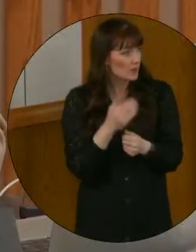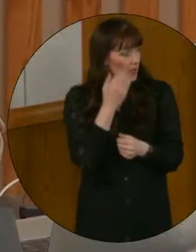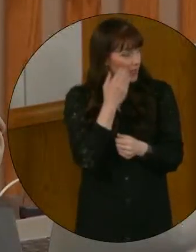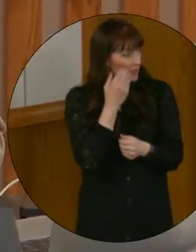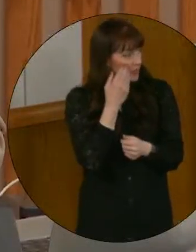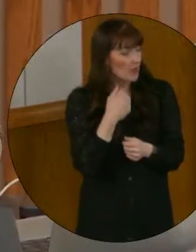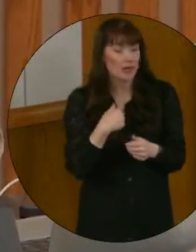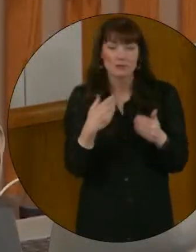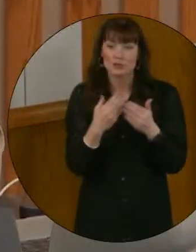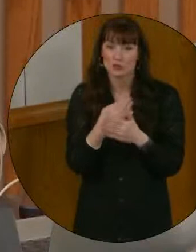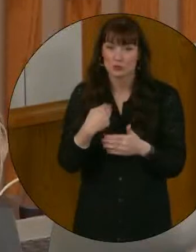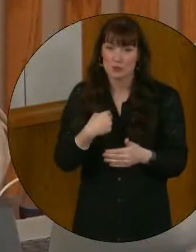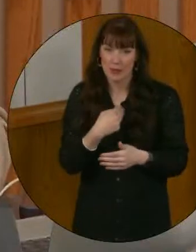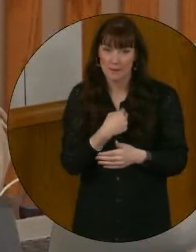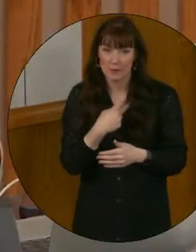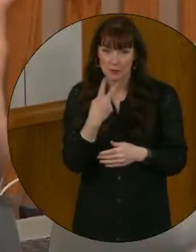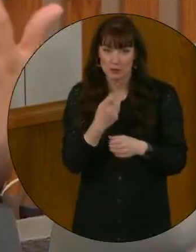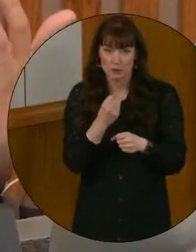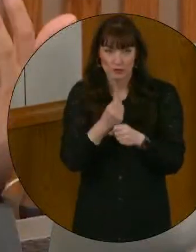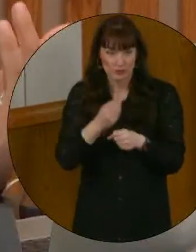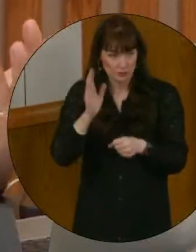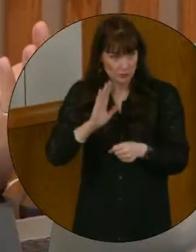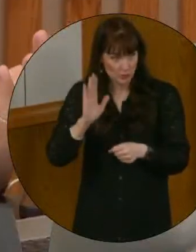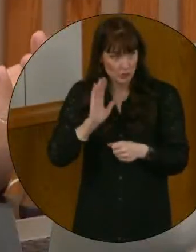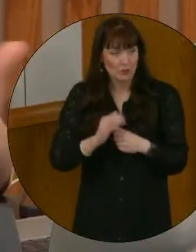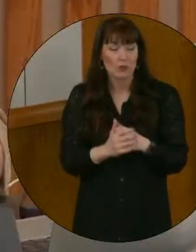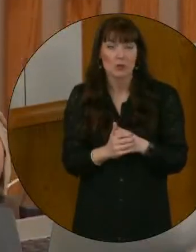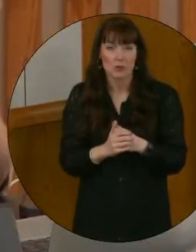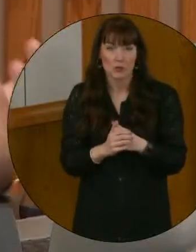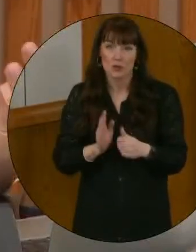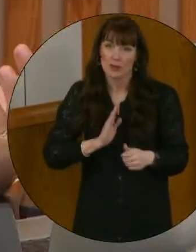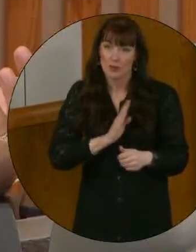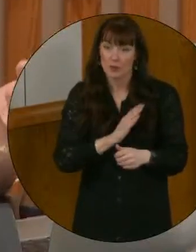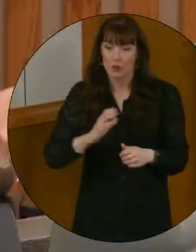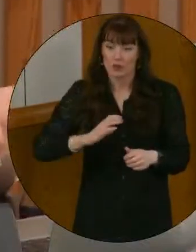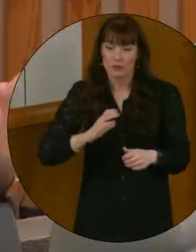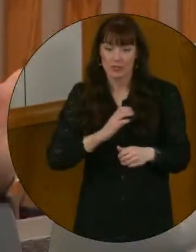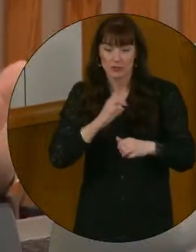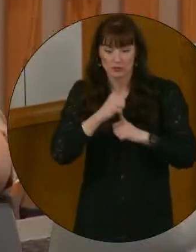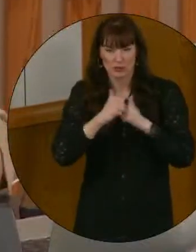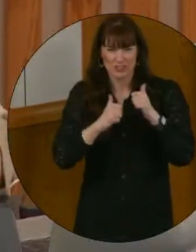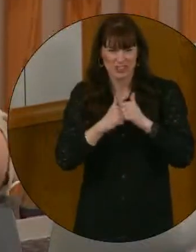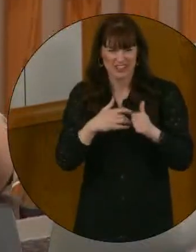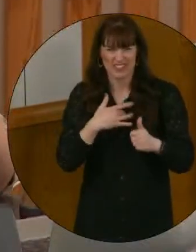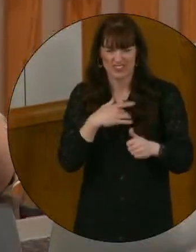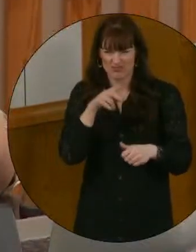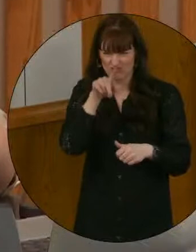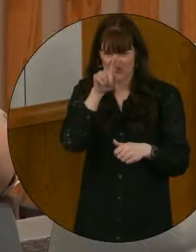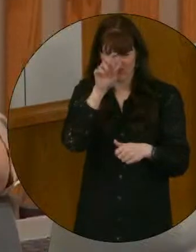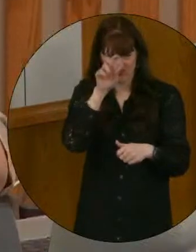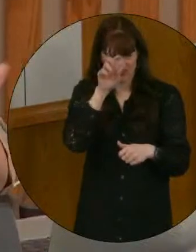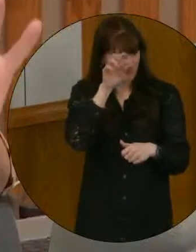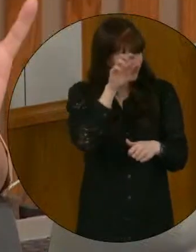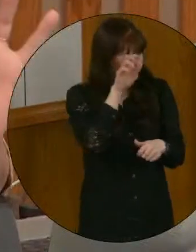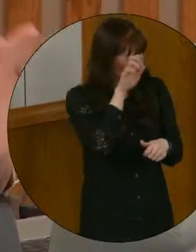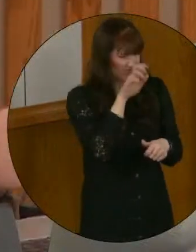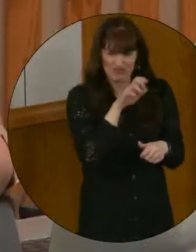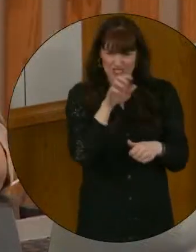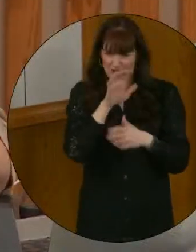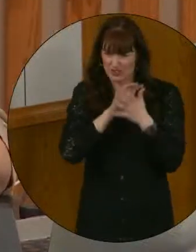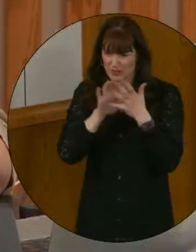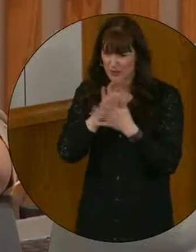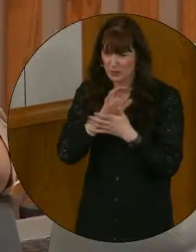I was a new member 2 years ago, the board committee structure was confusing for me, really understanding